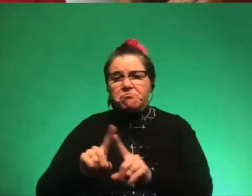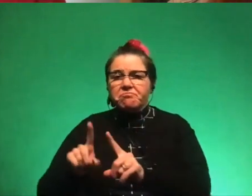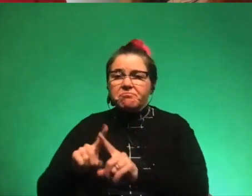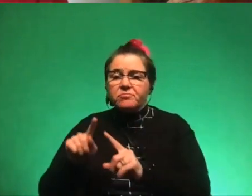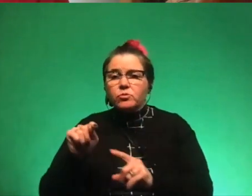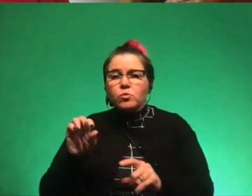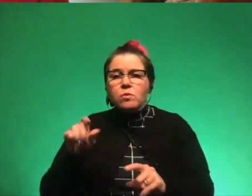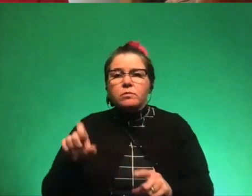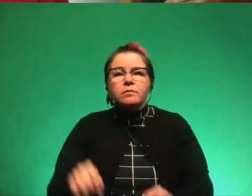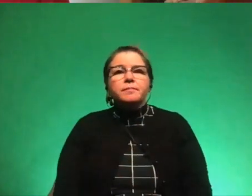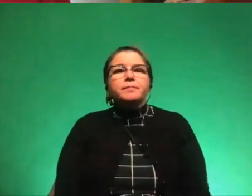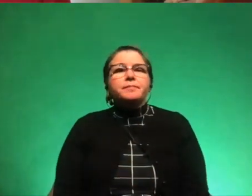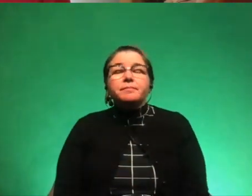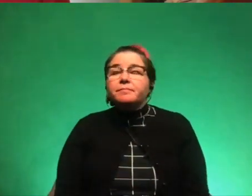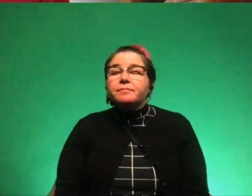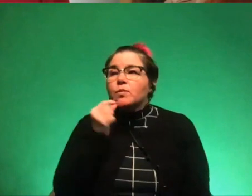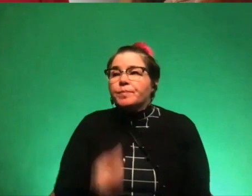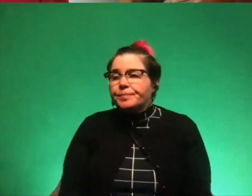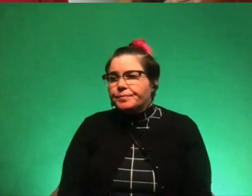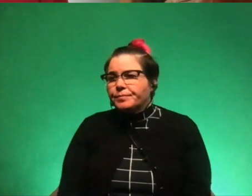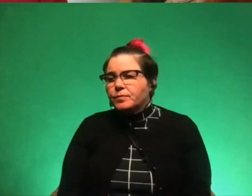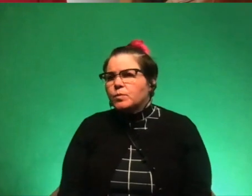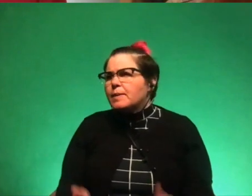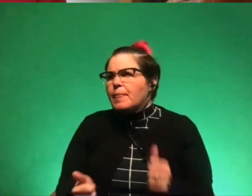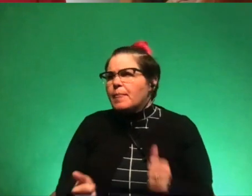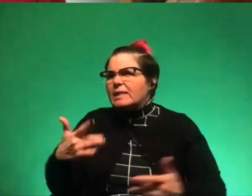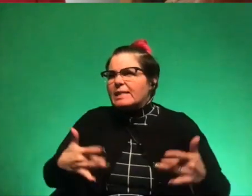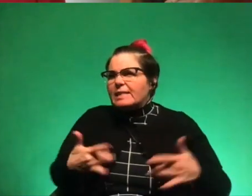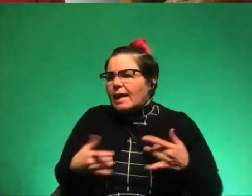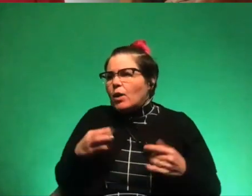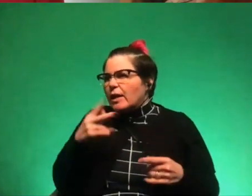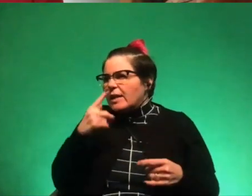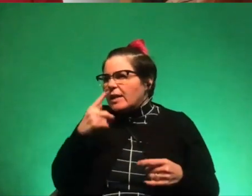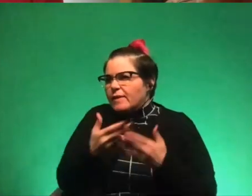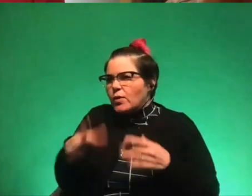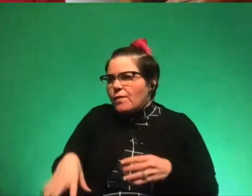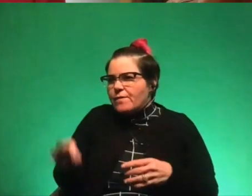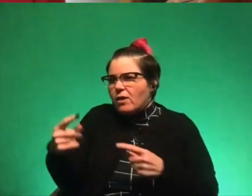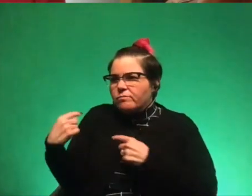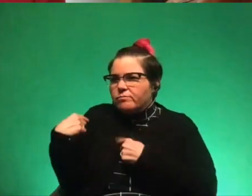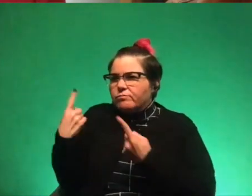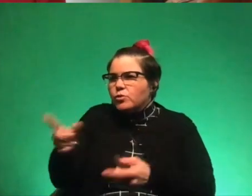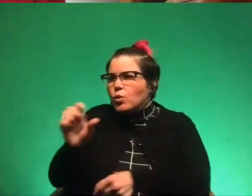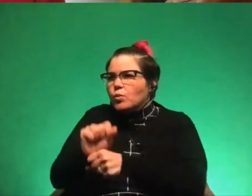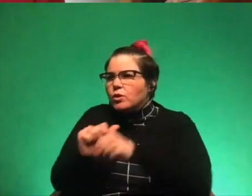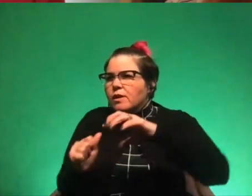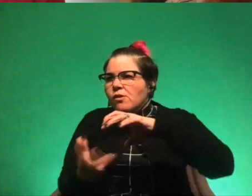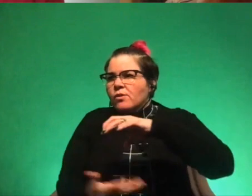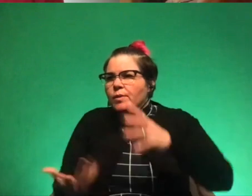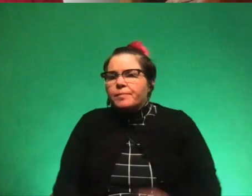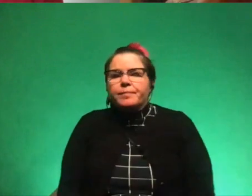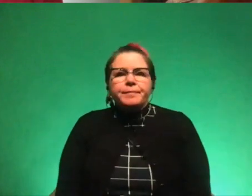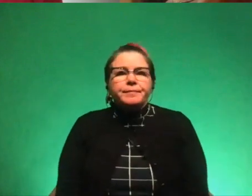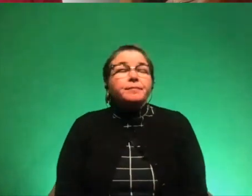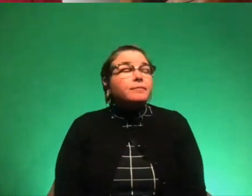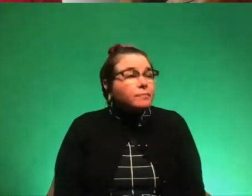lots of different tools. Cool. What is the most exciting or interesting finding that's come from your work in Antarctica?